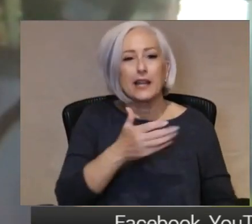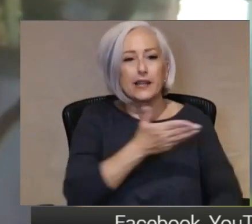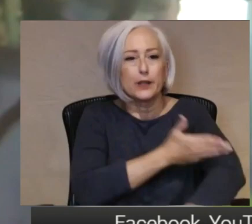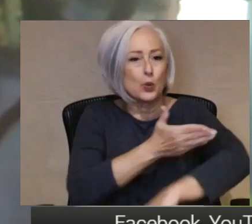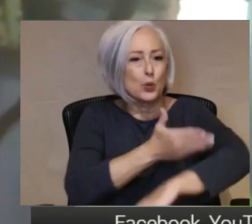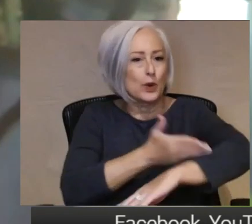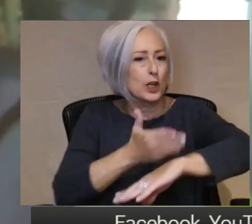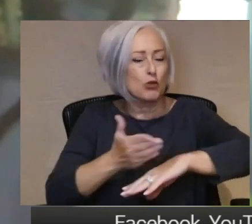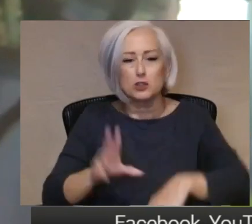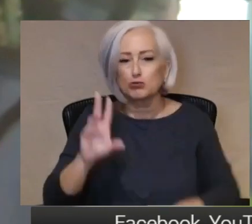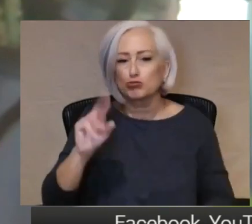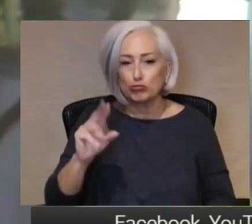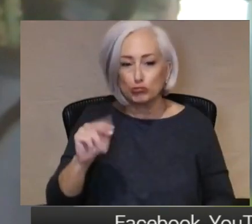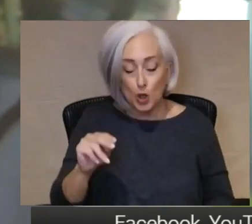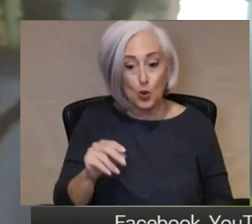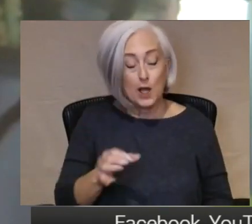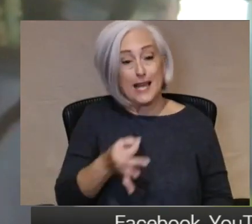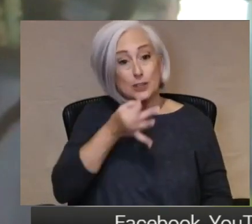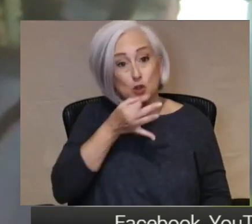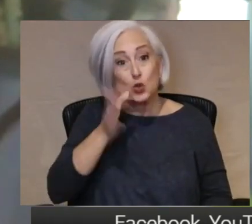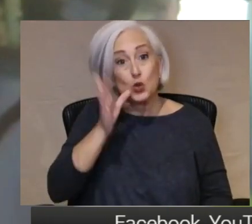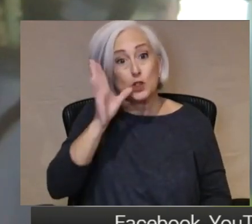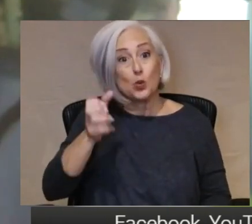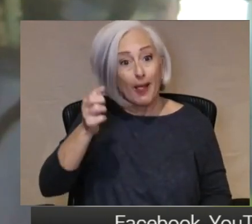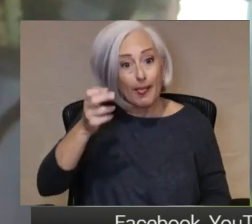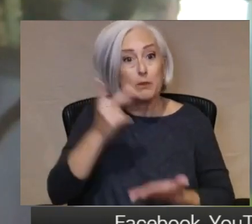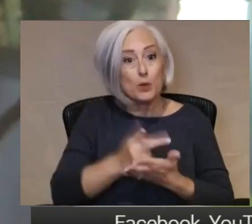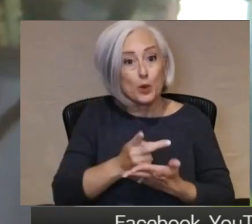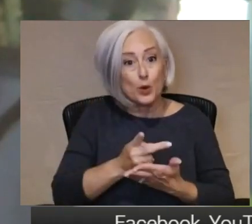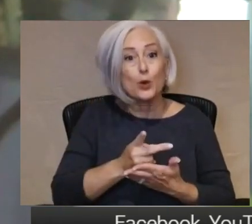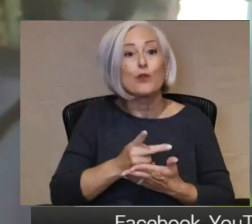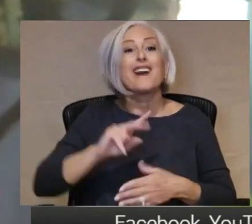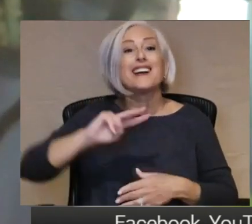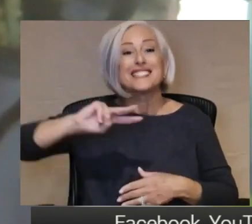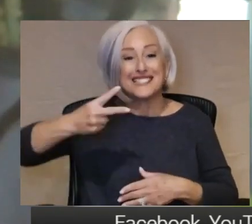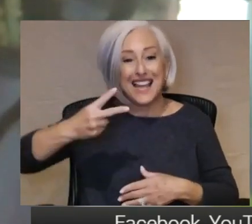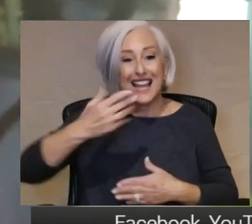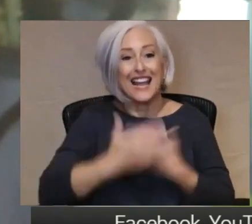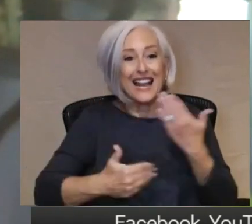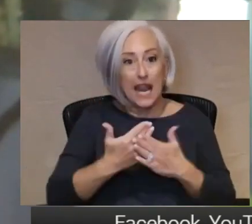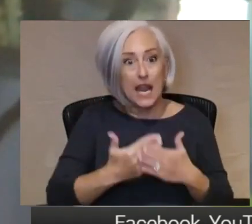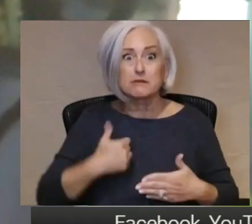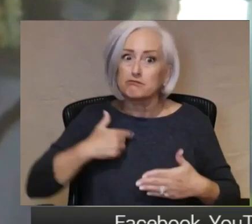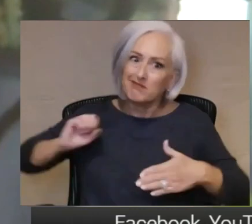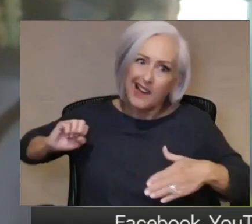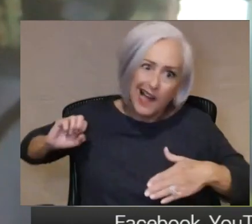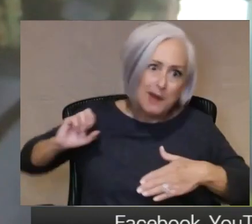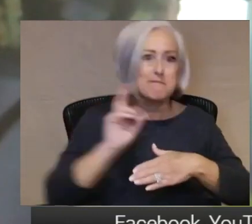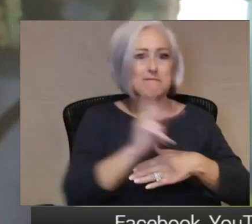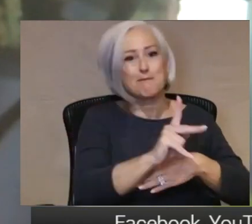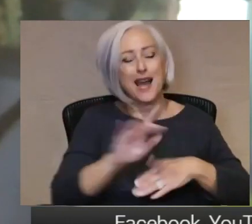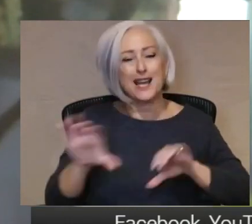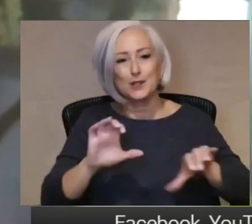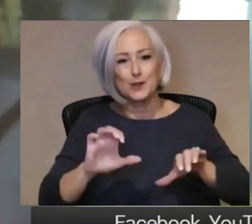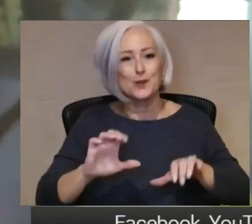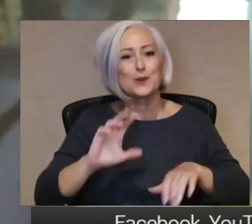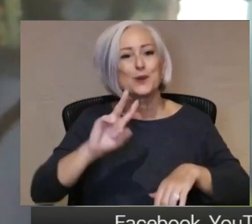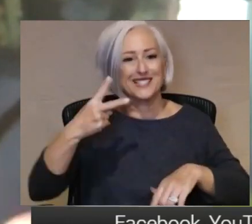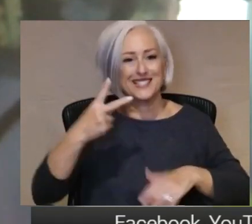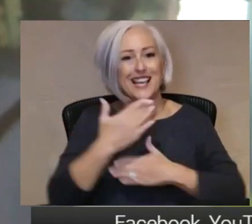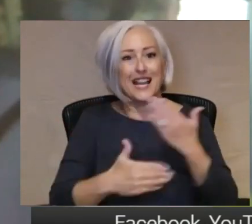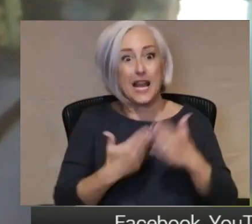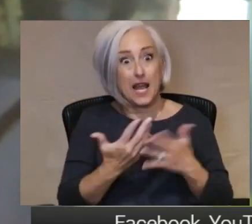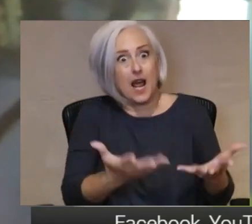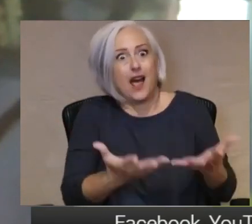as they approve this other hand, I'll be back to see Dr. Jennifer. I want the other hand done also. And you awesome.